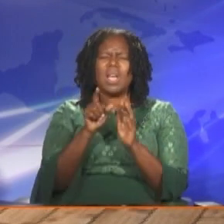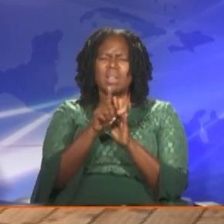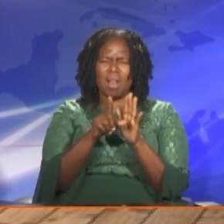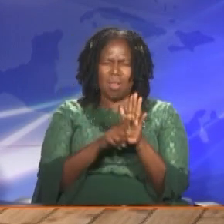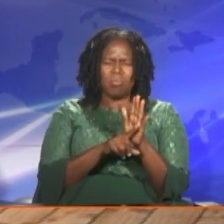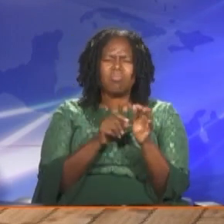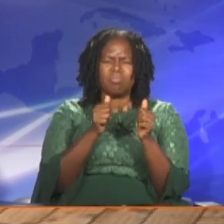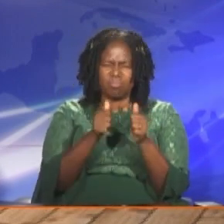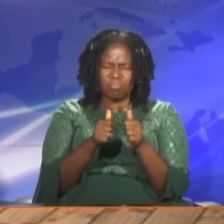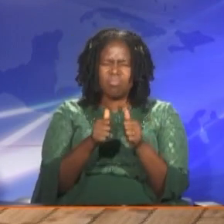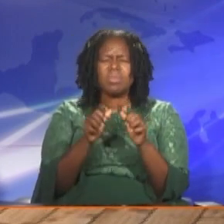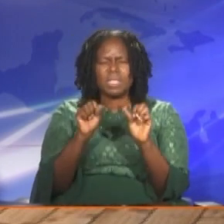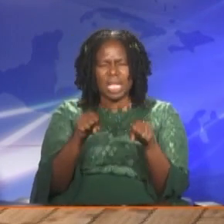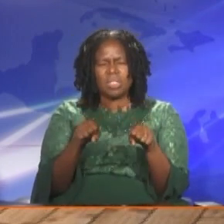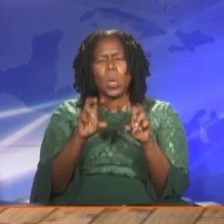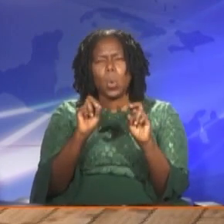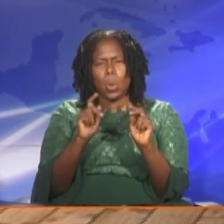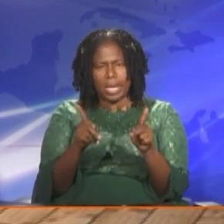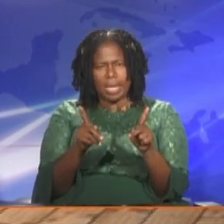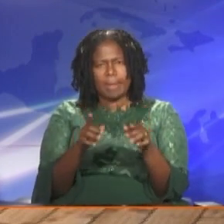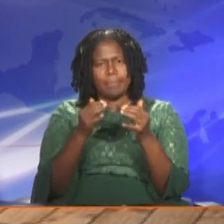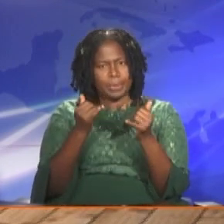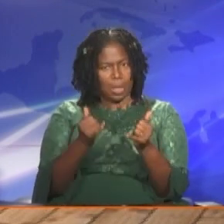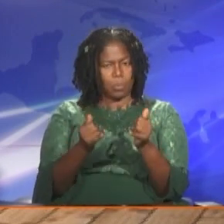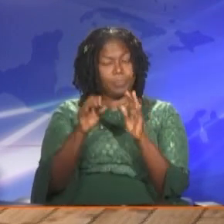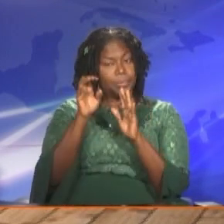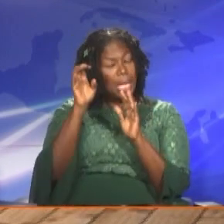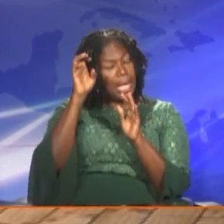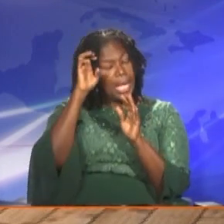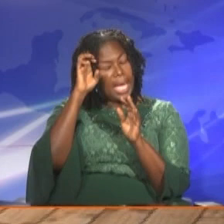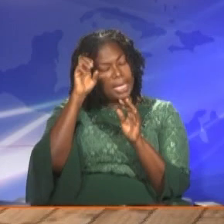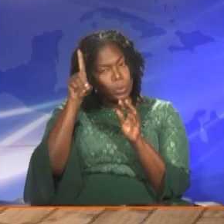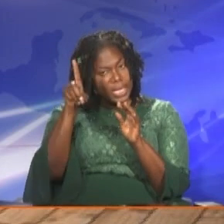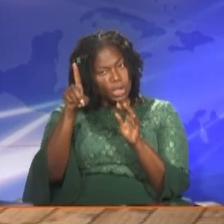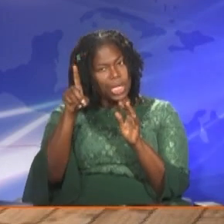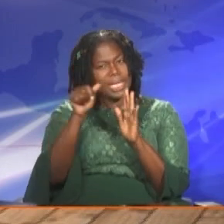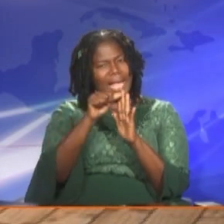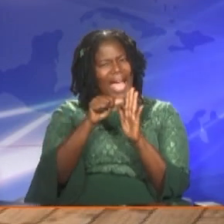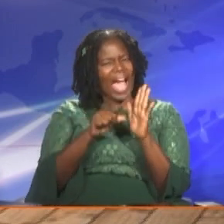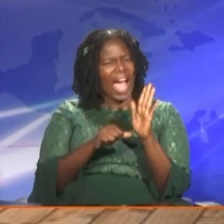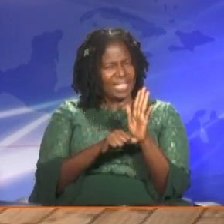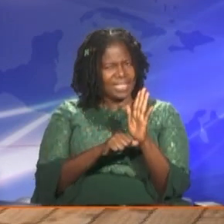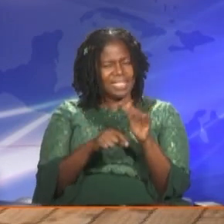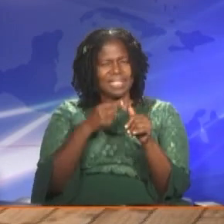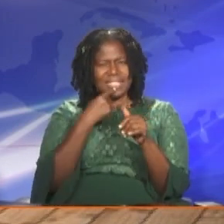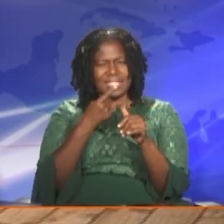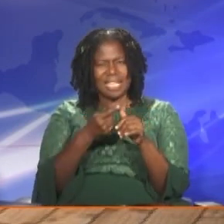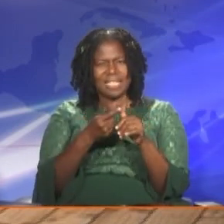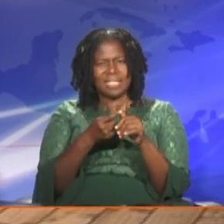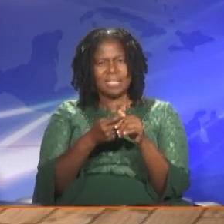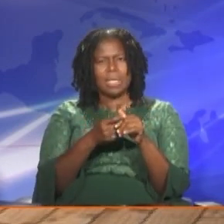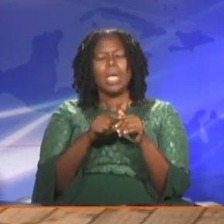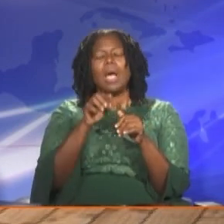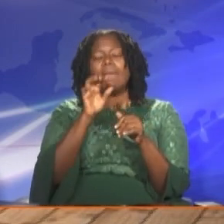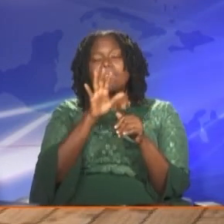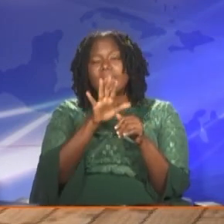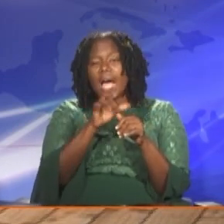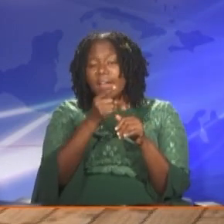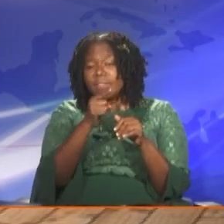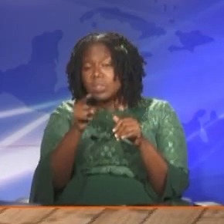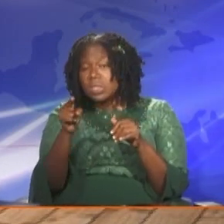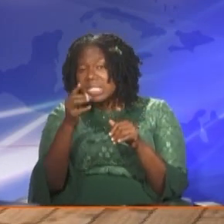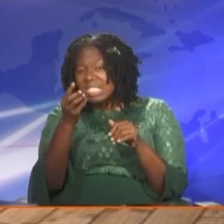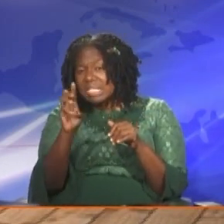And this is in line with the Education Act, which makes it says it's mandatory for a child 5 to 15 to be in